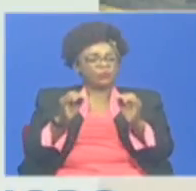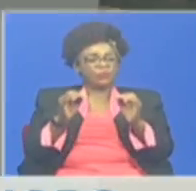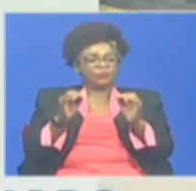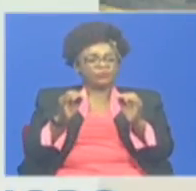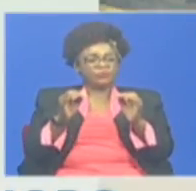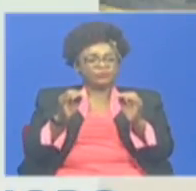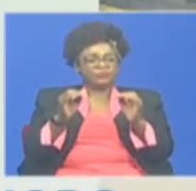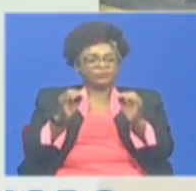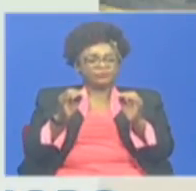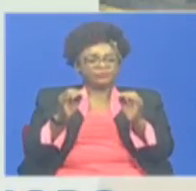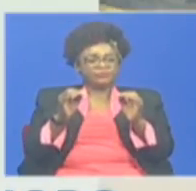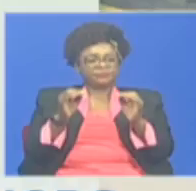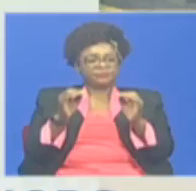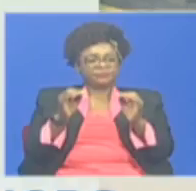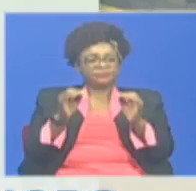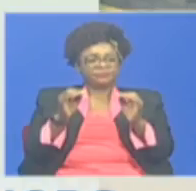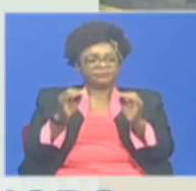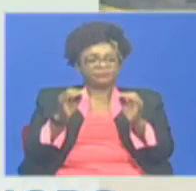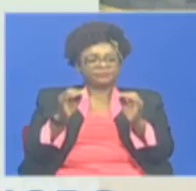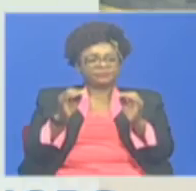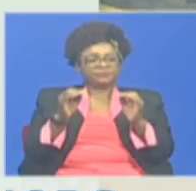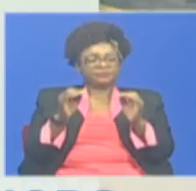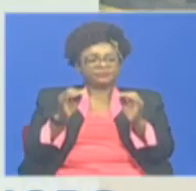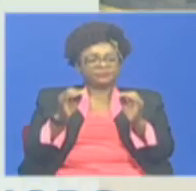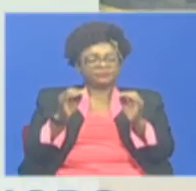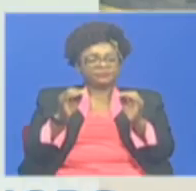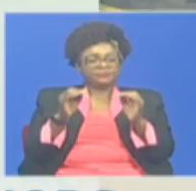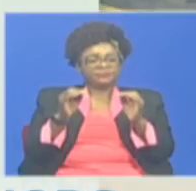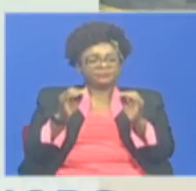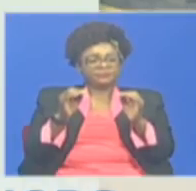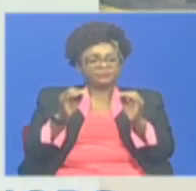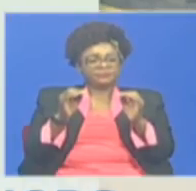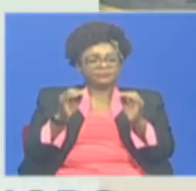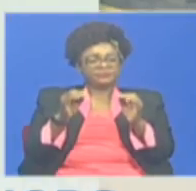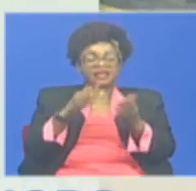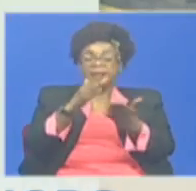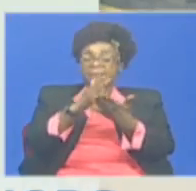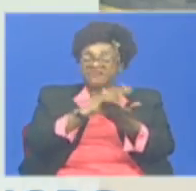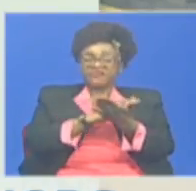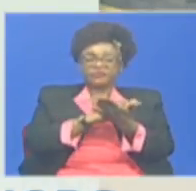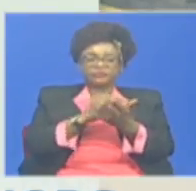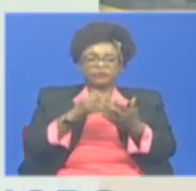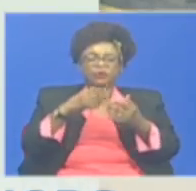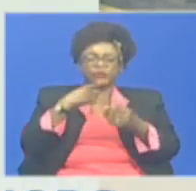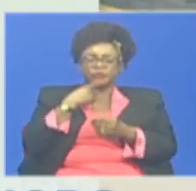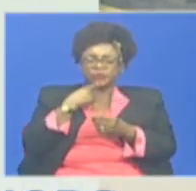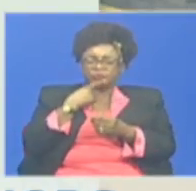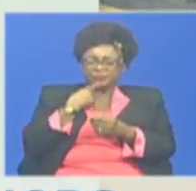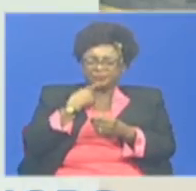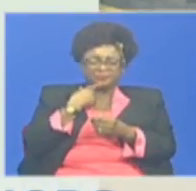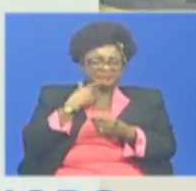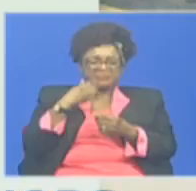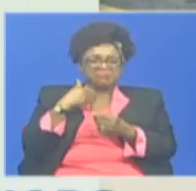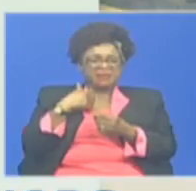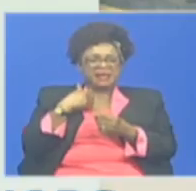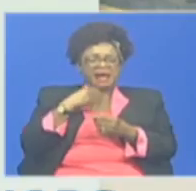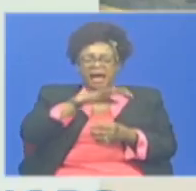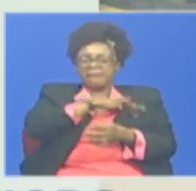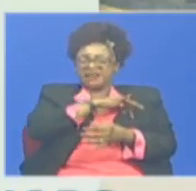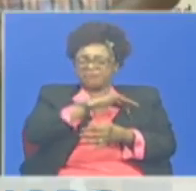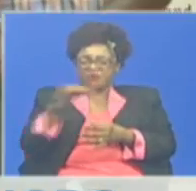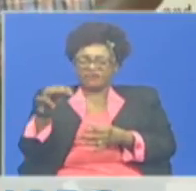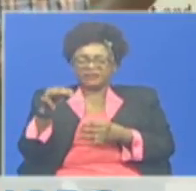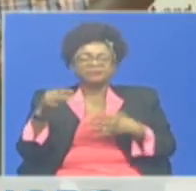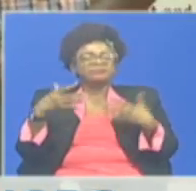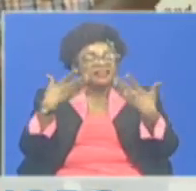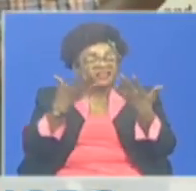have, the scars are already on you, you know. Before you start explaining, I'm a medical person, I'm removing my badge, they're already on your